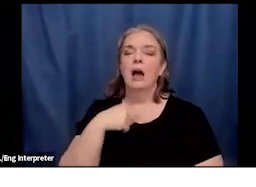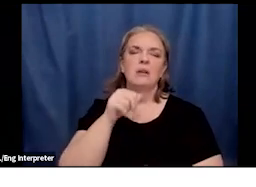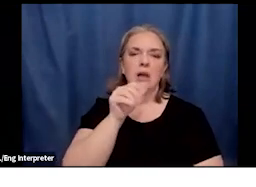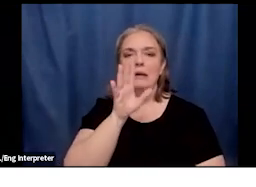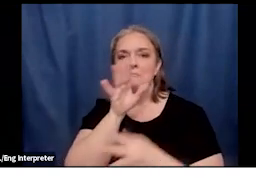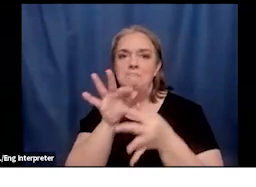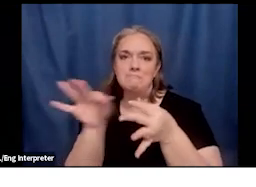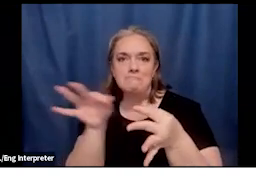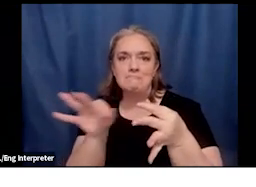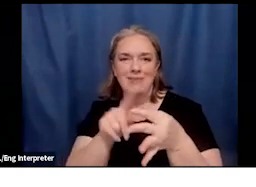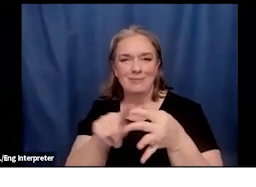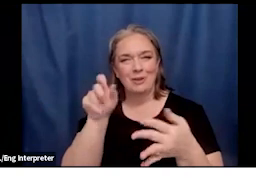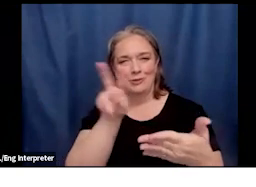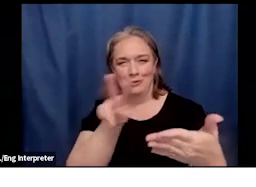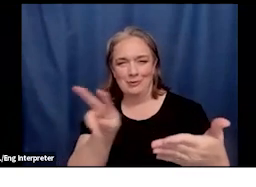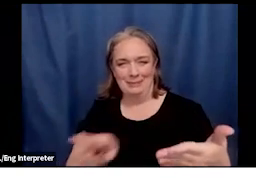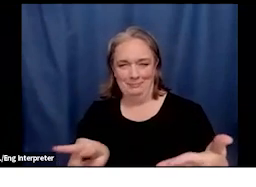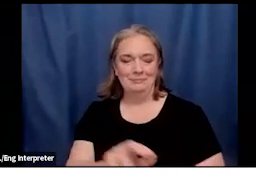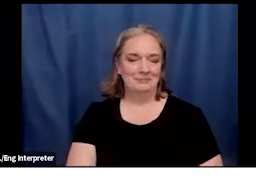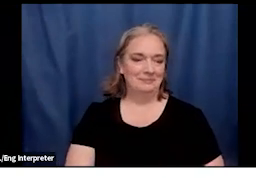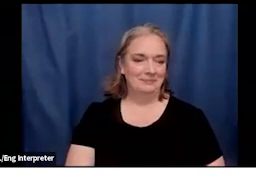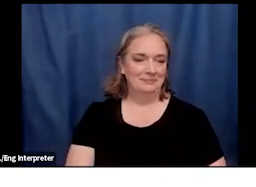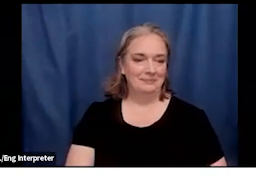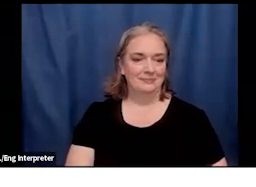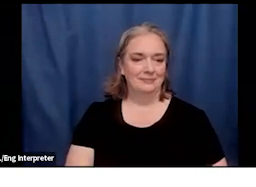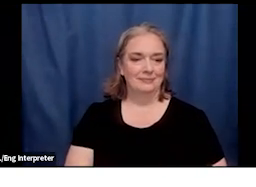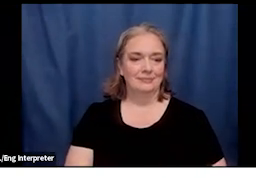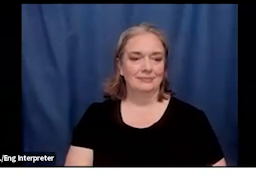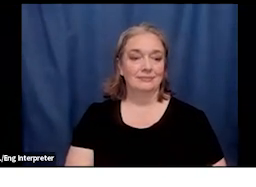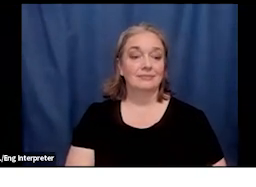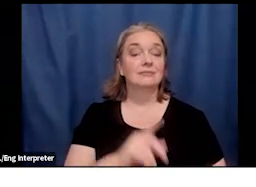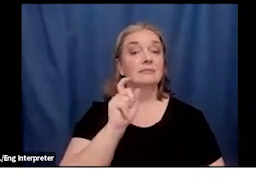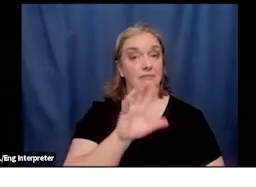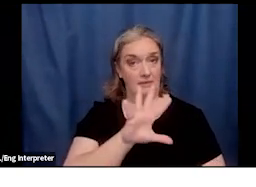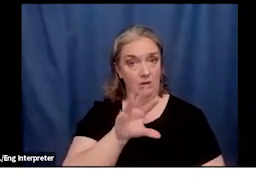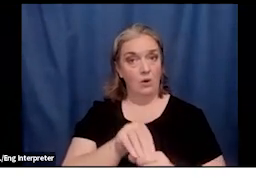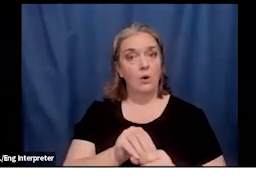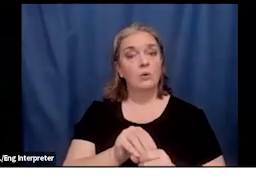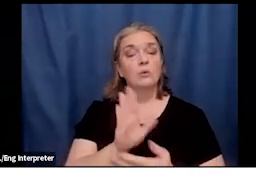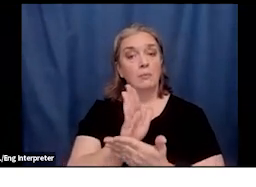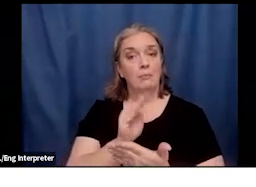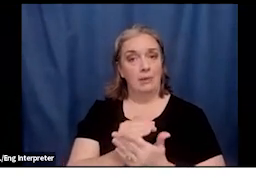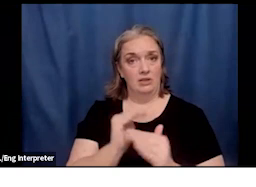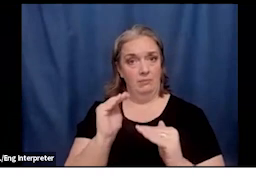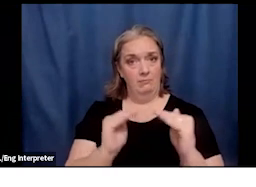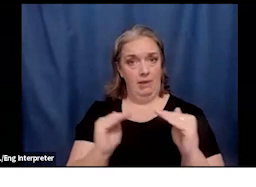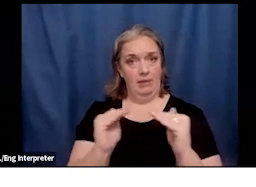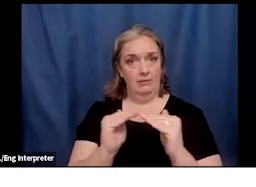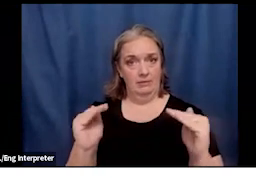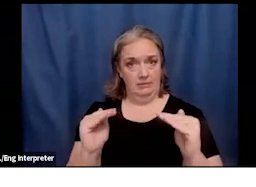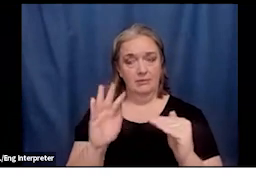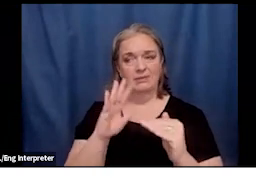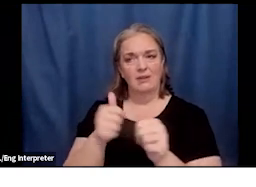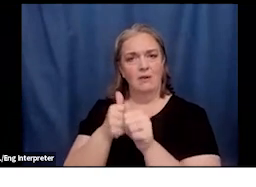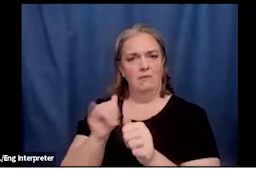but you can take a look. And then you include a balanced budget using the provided template related to your